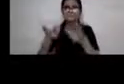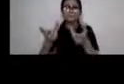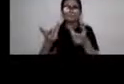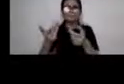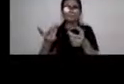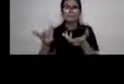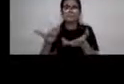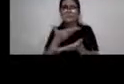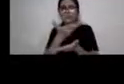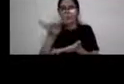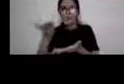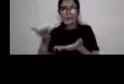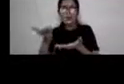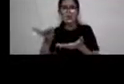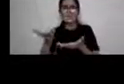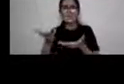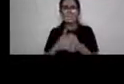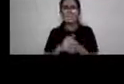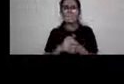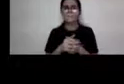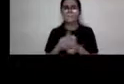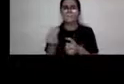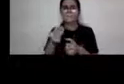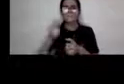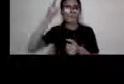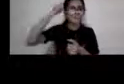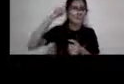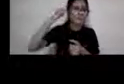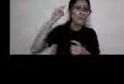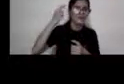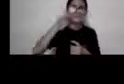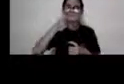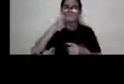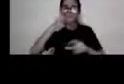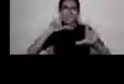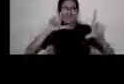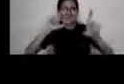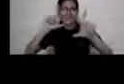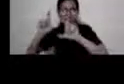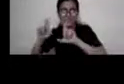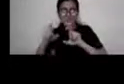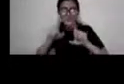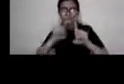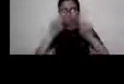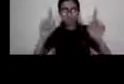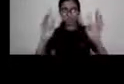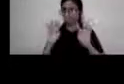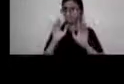demonstration with, it's a black and white photograph with lots of people.